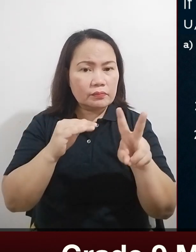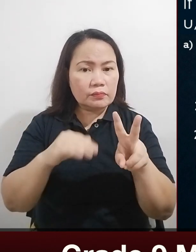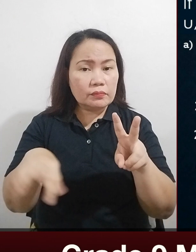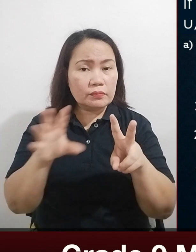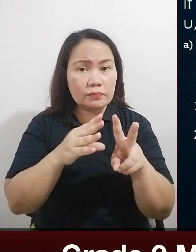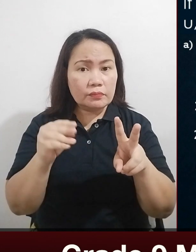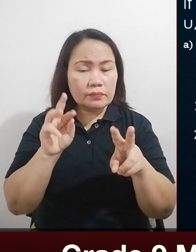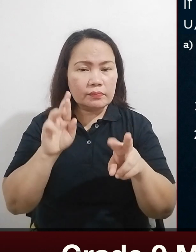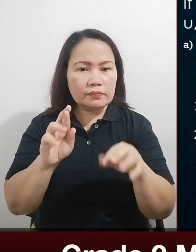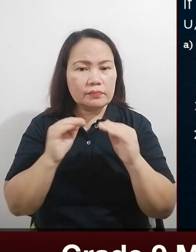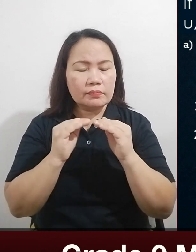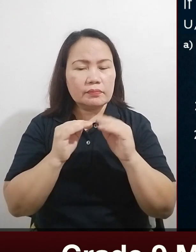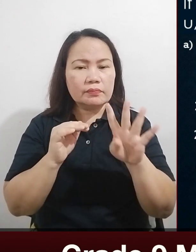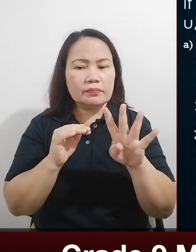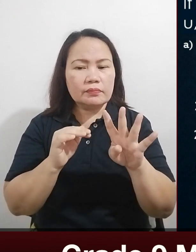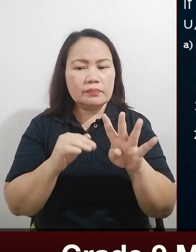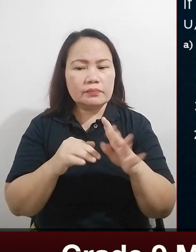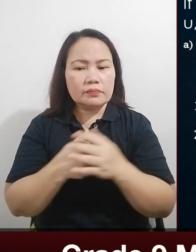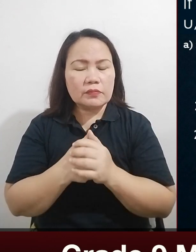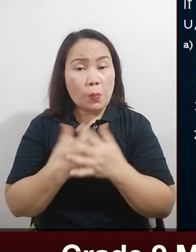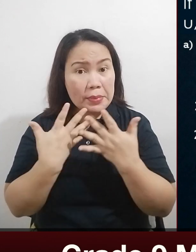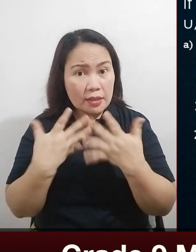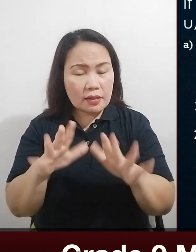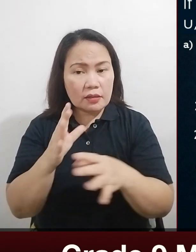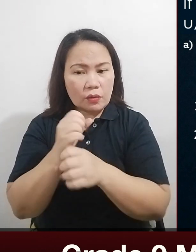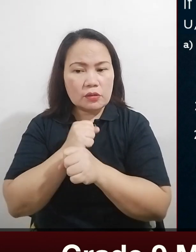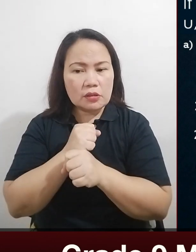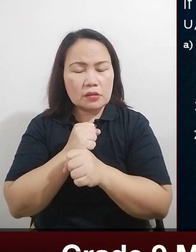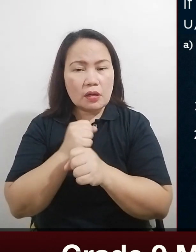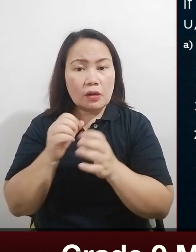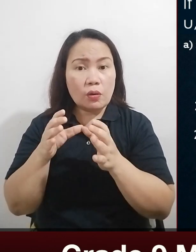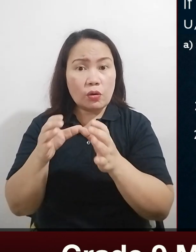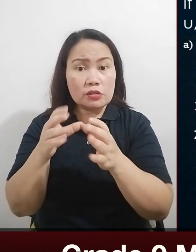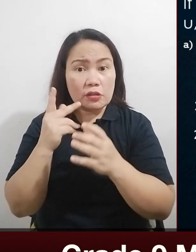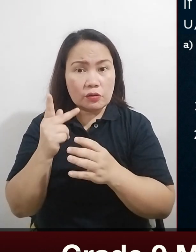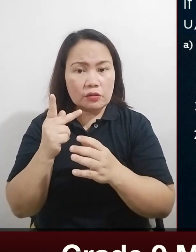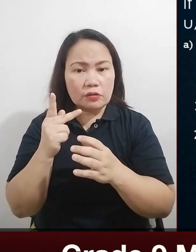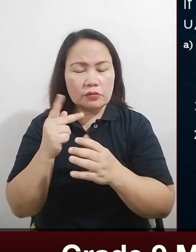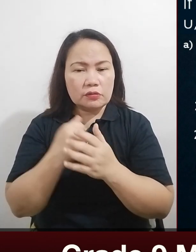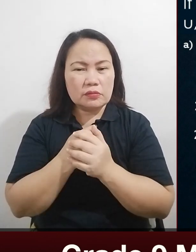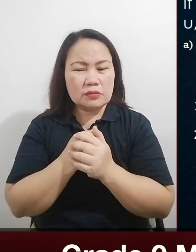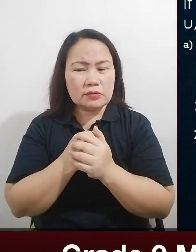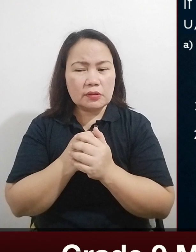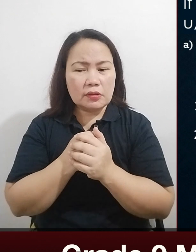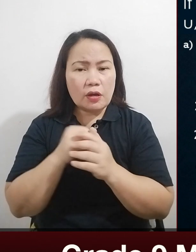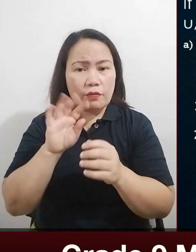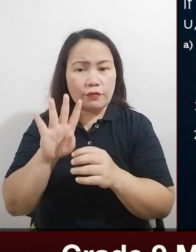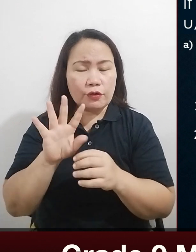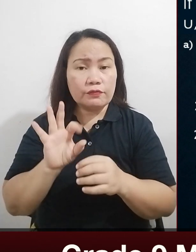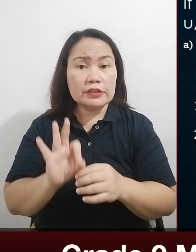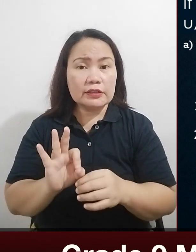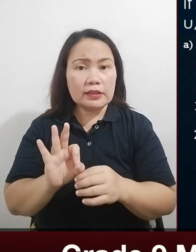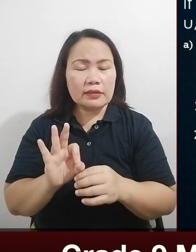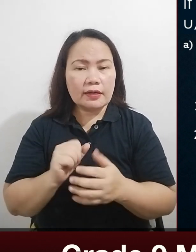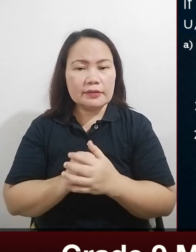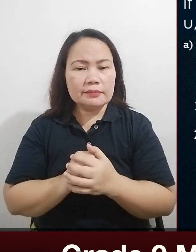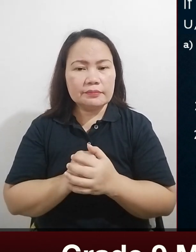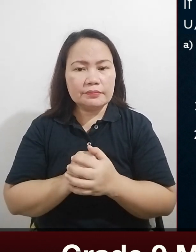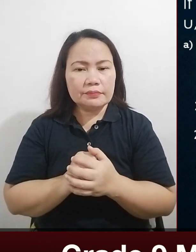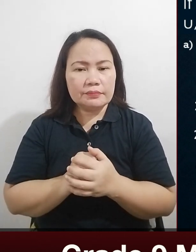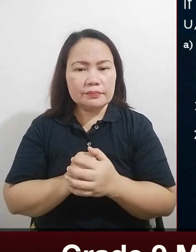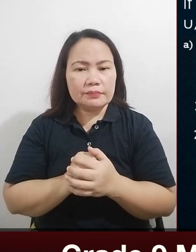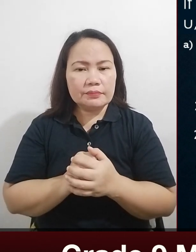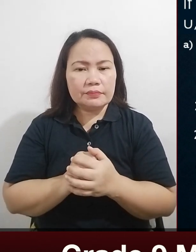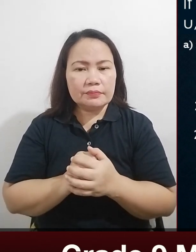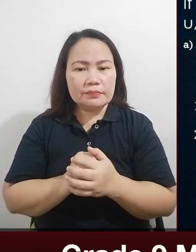yung r ay 4? So, since nakuha na natin yung constant of variation, so sa problem na to, so yung constant